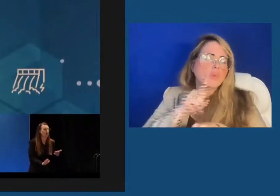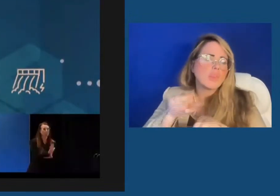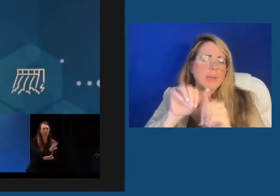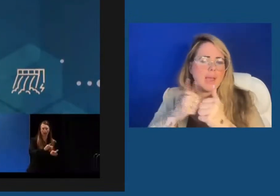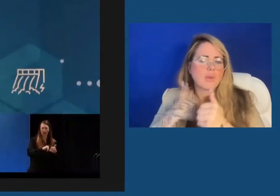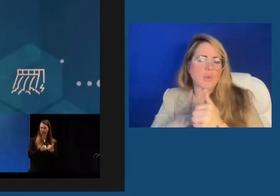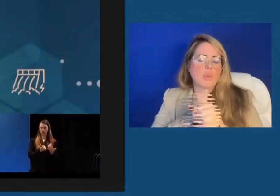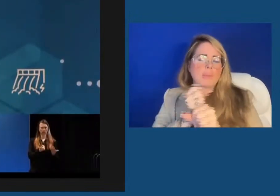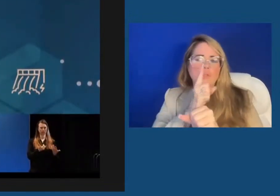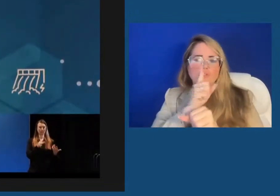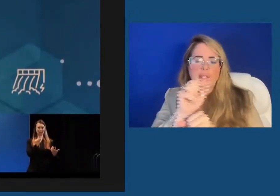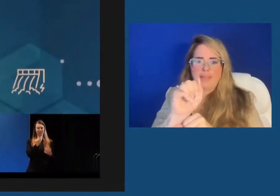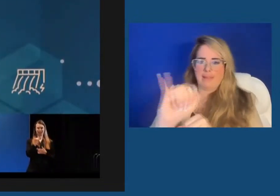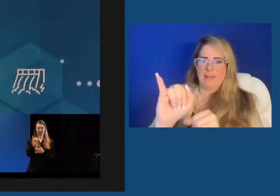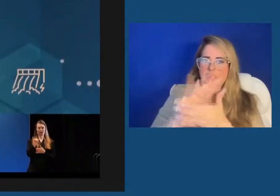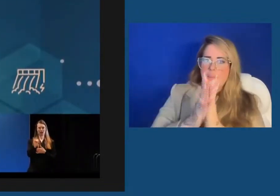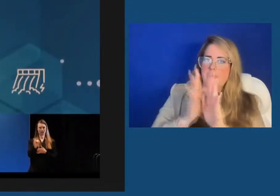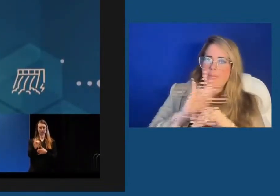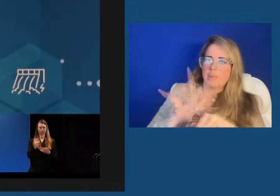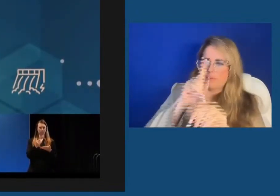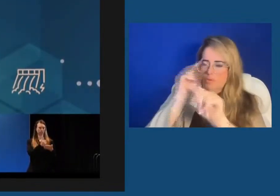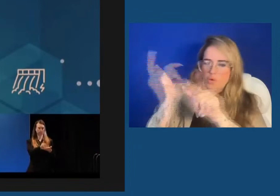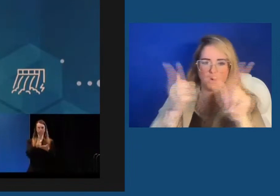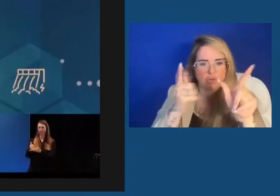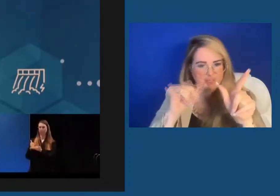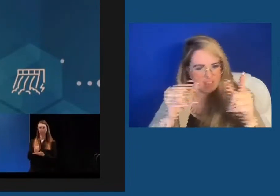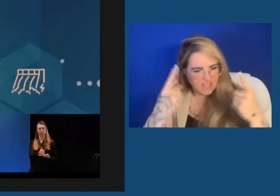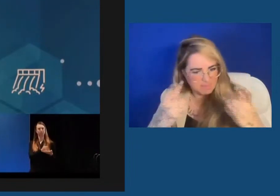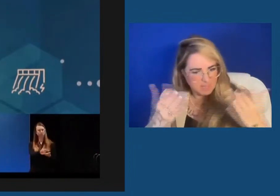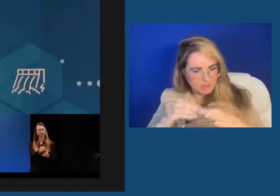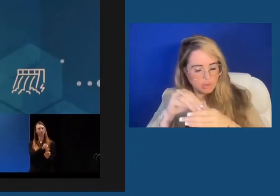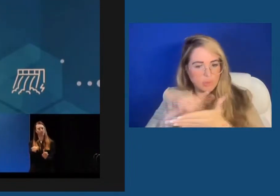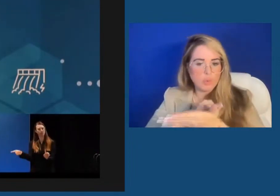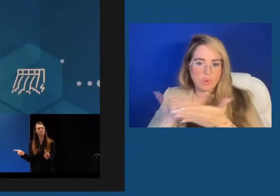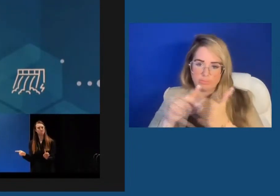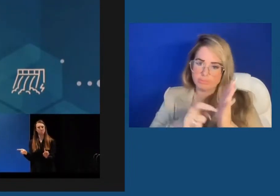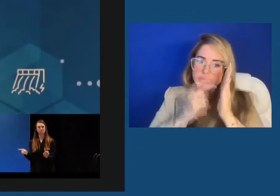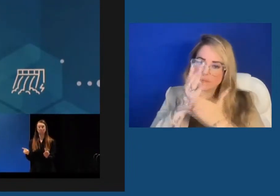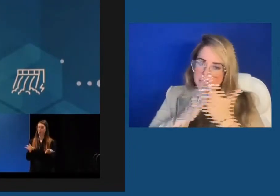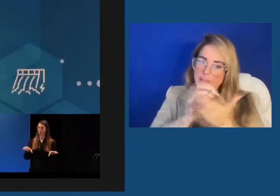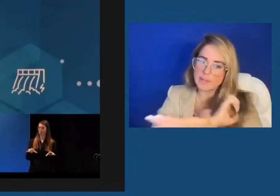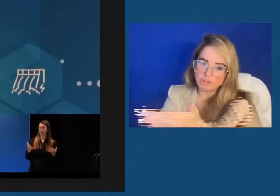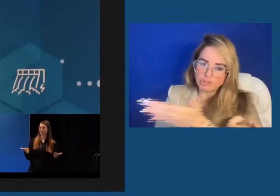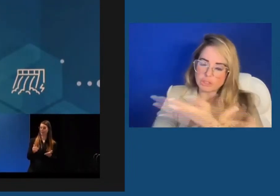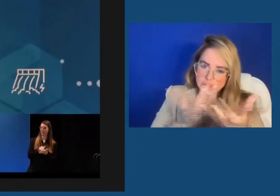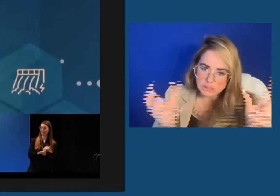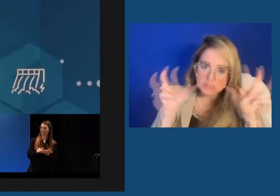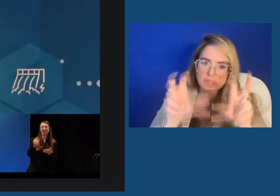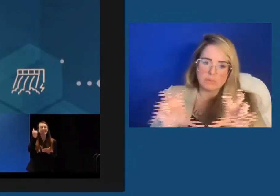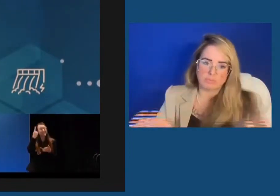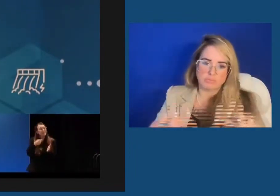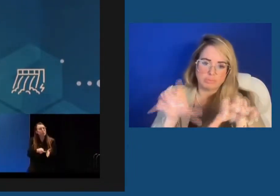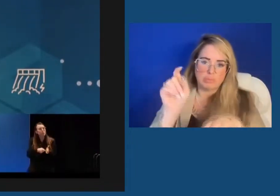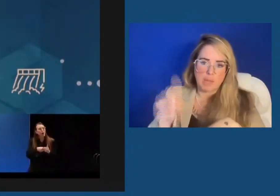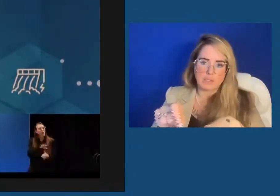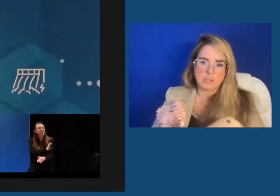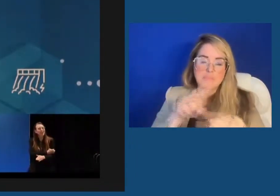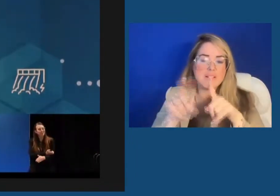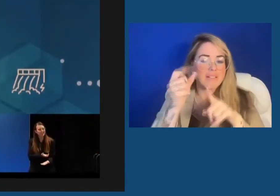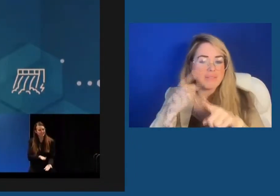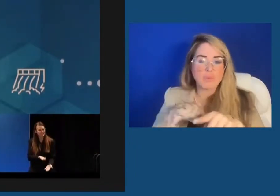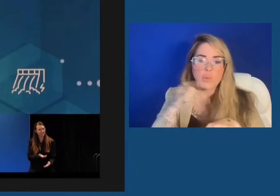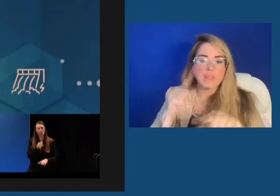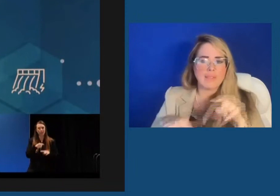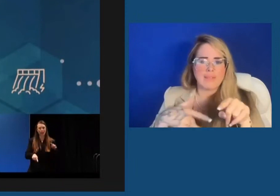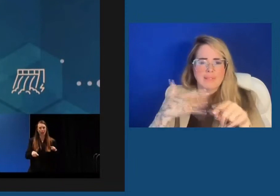democratize artificial intelligence? We're doing it right here in the state of New York. Takes a little bit of energy, though. Takes a little bit of energy. But we can't be daunted